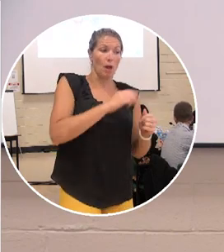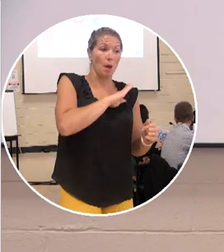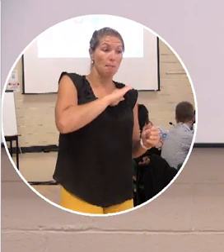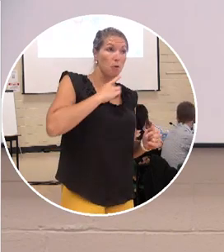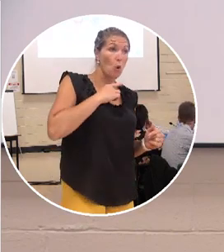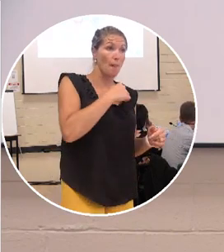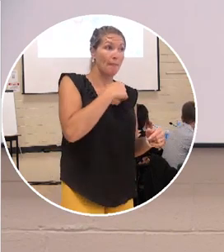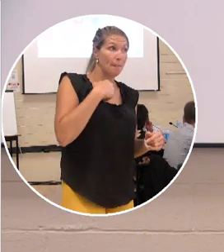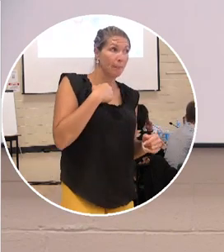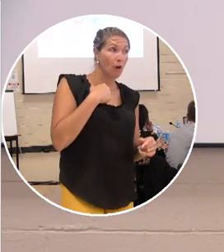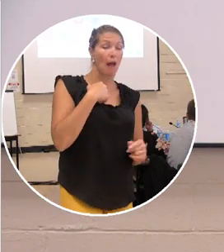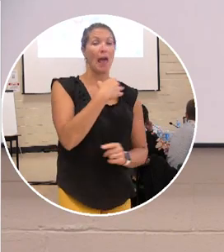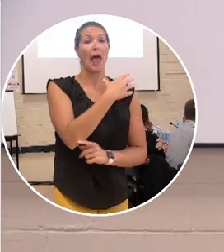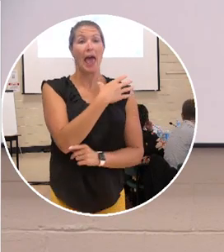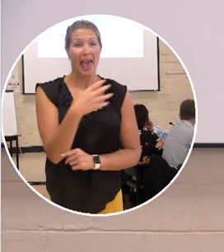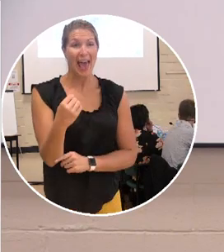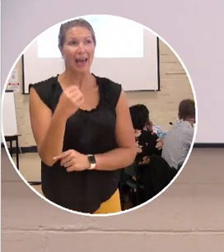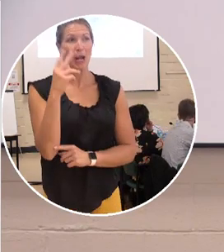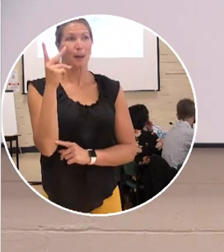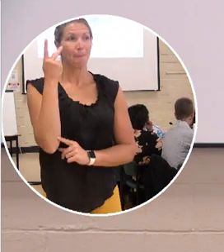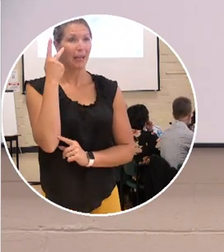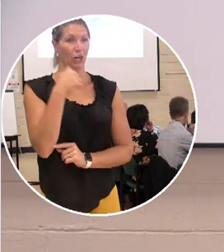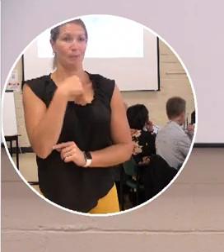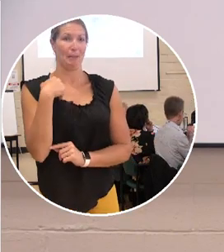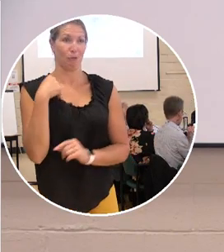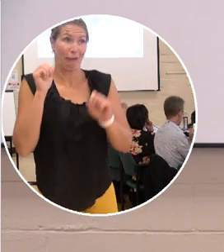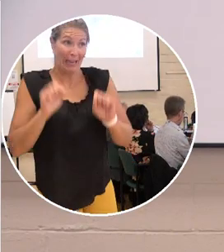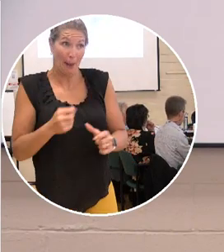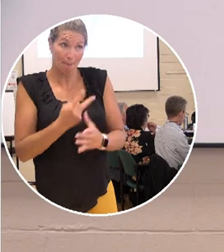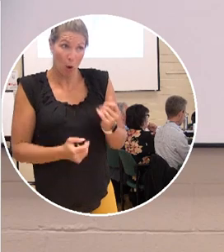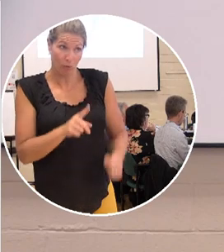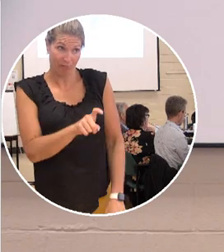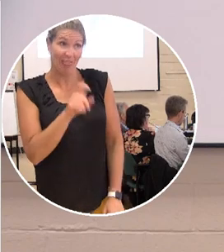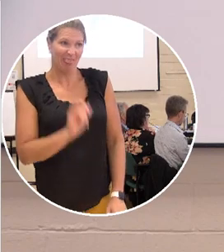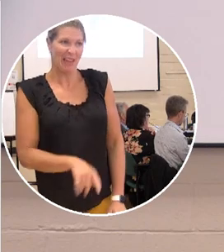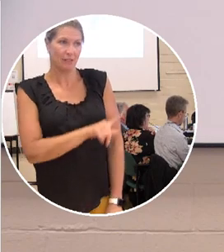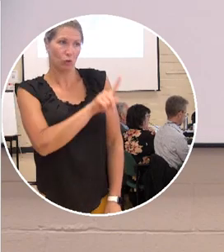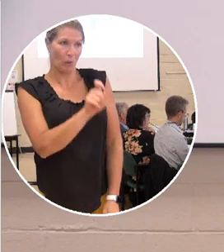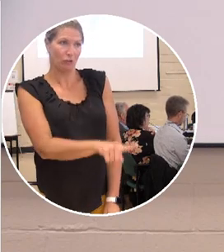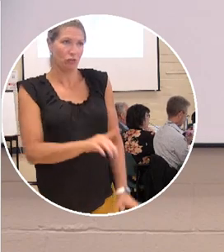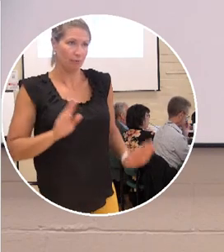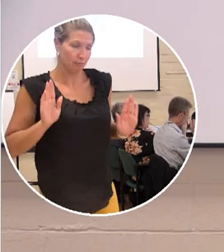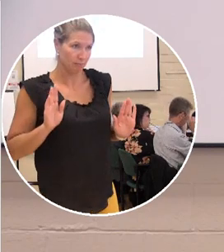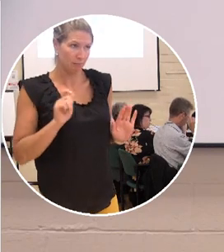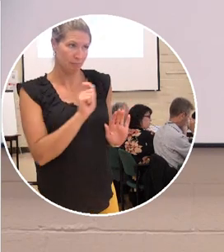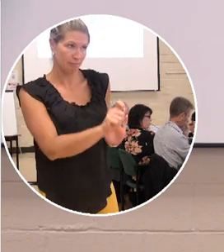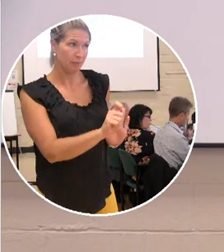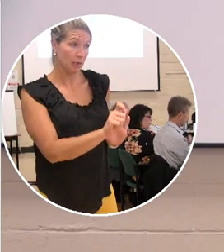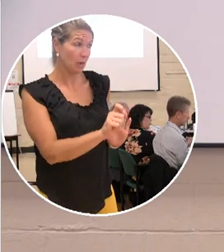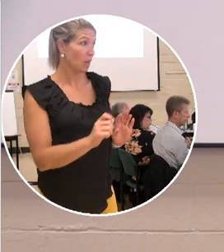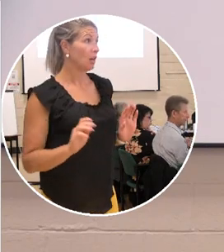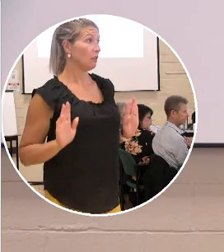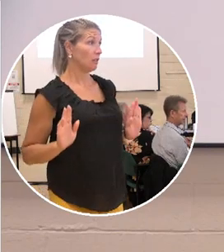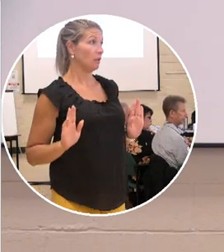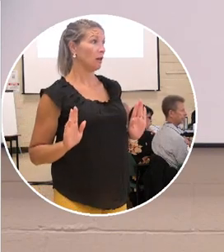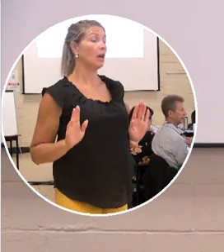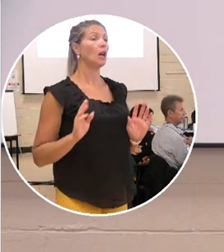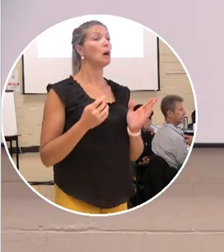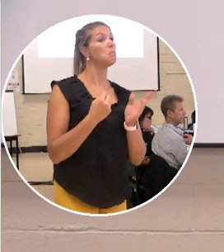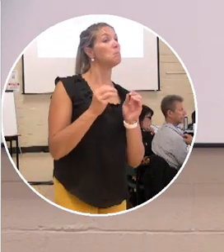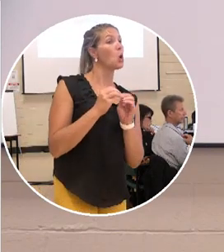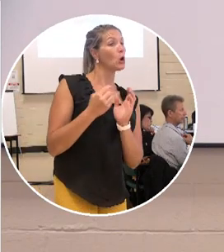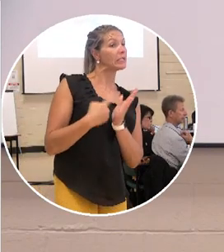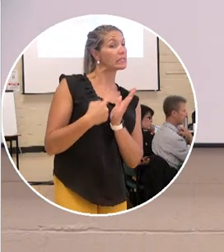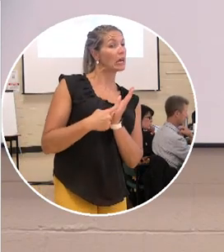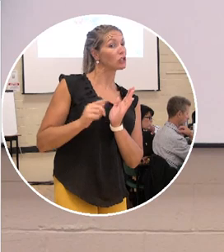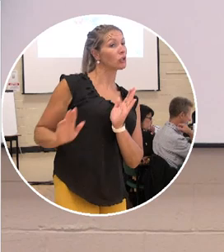day, which we're accepting you can't be, based on the motion. Okay, any further discussion on this side? Trustee